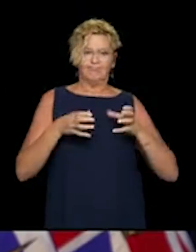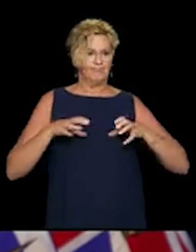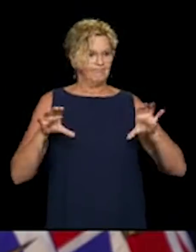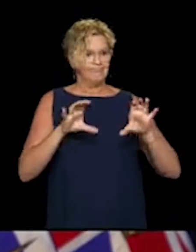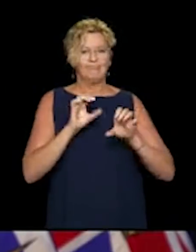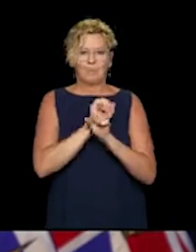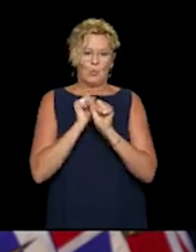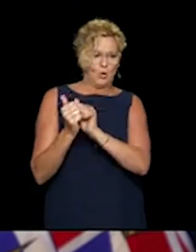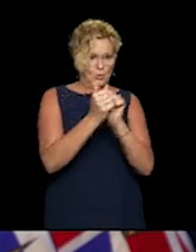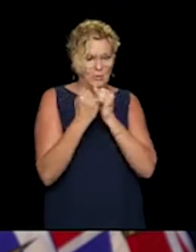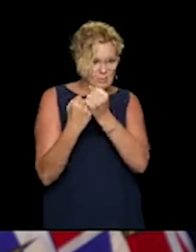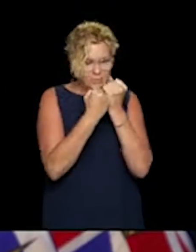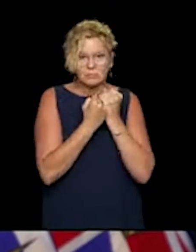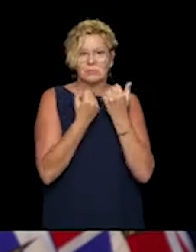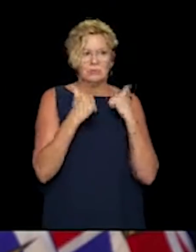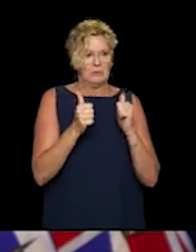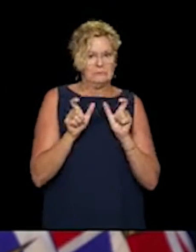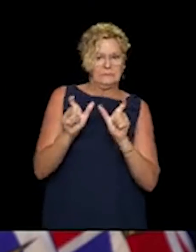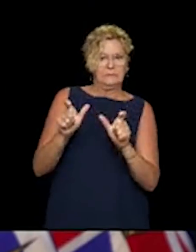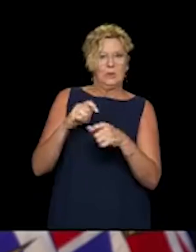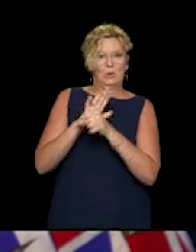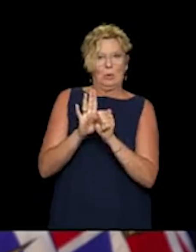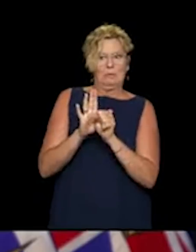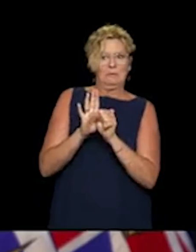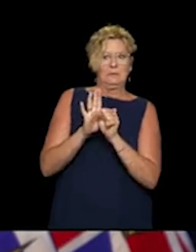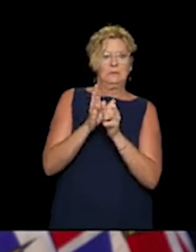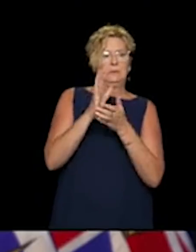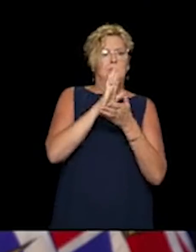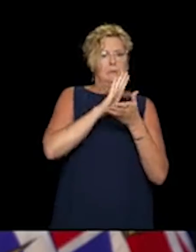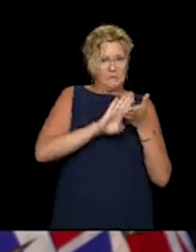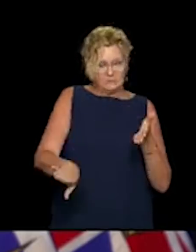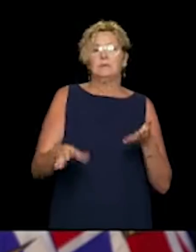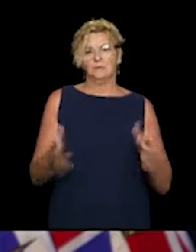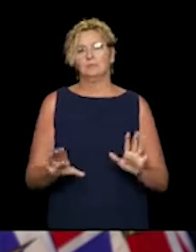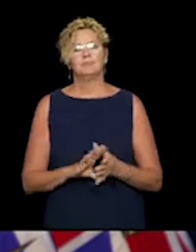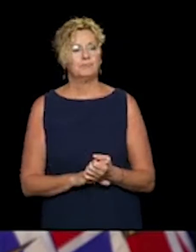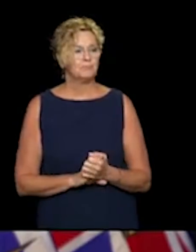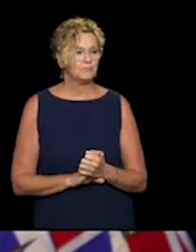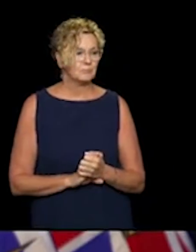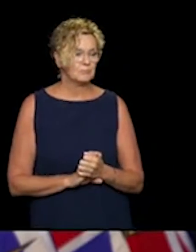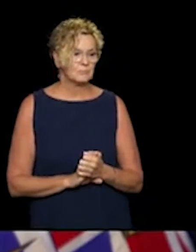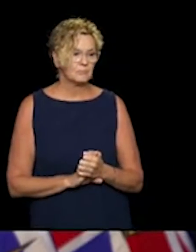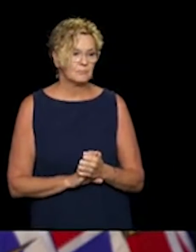sure that we can bring them under control as quickly as possible.